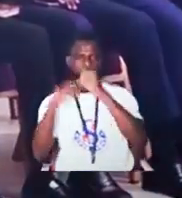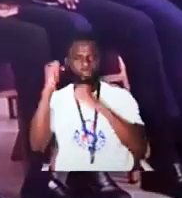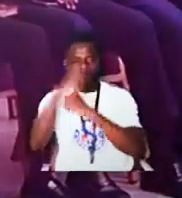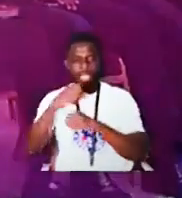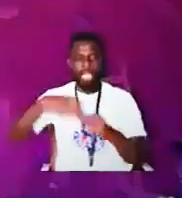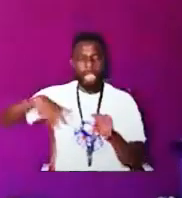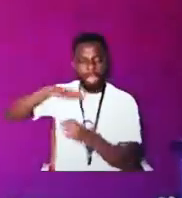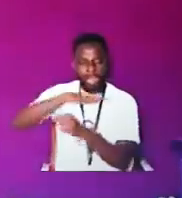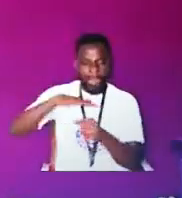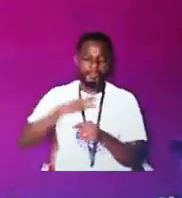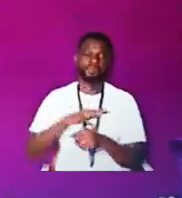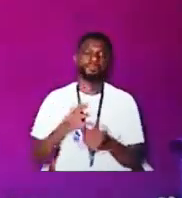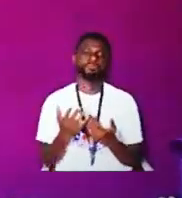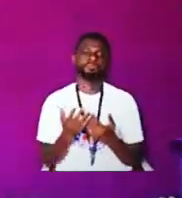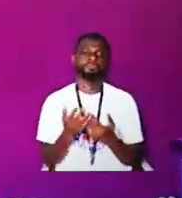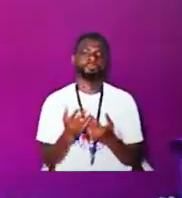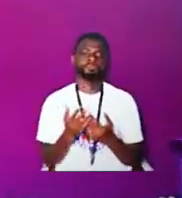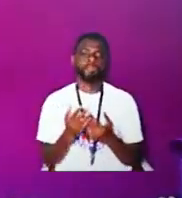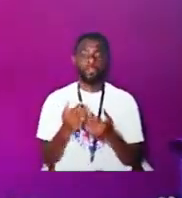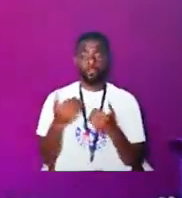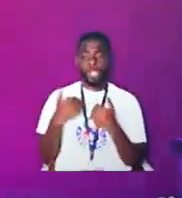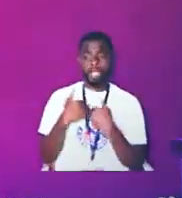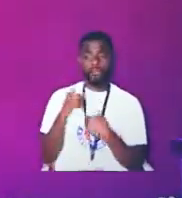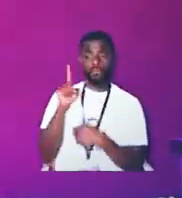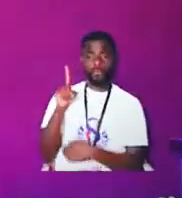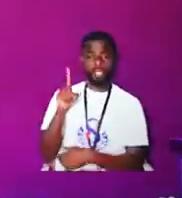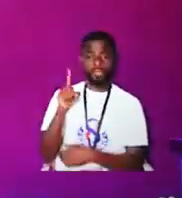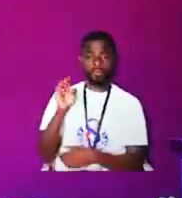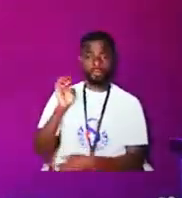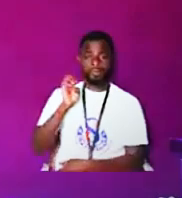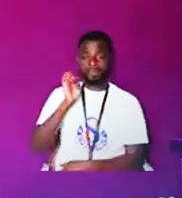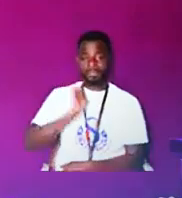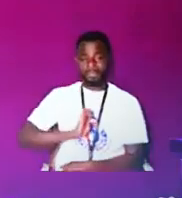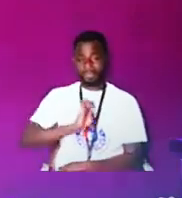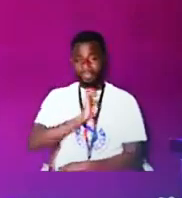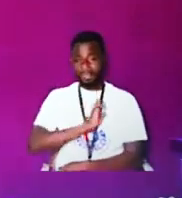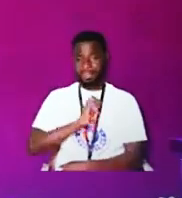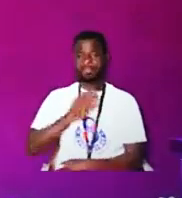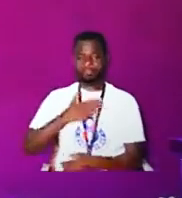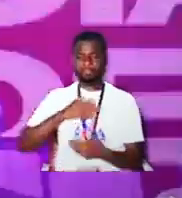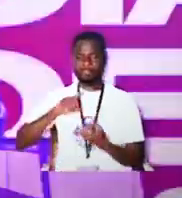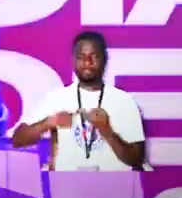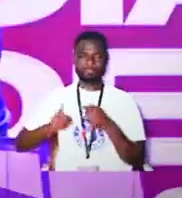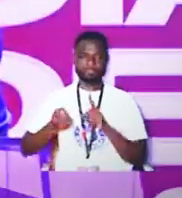too. There's this elder of and a friend of mine who,